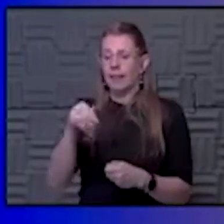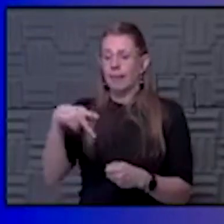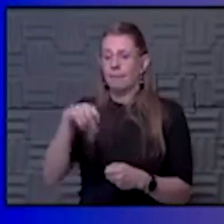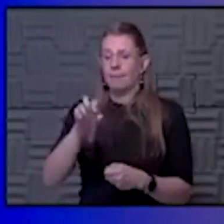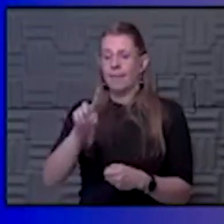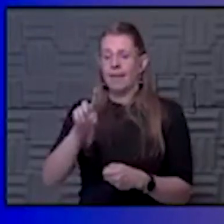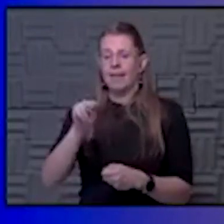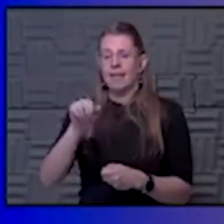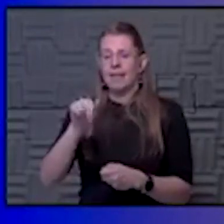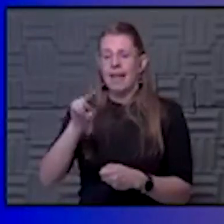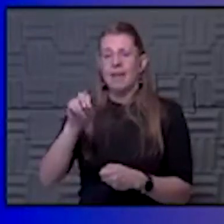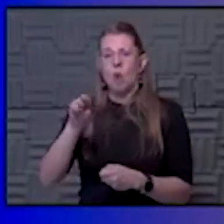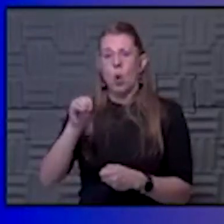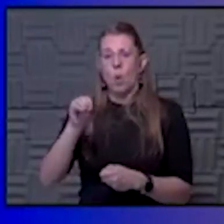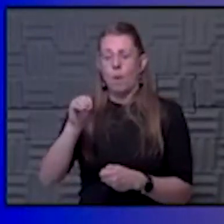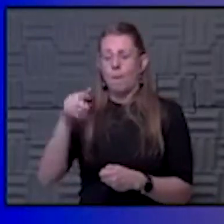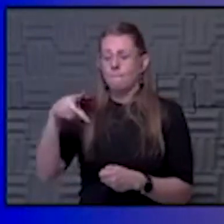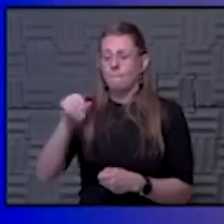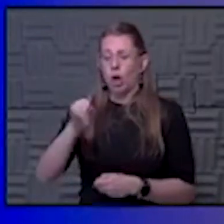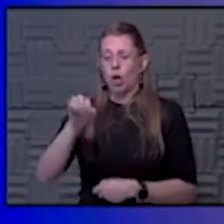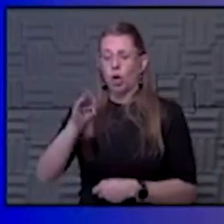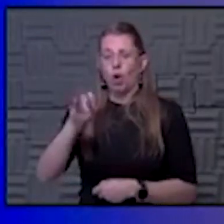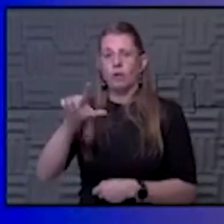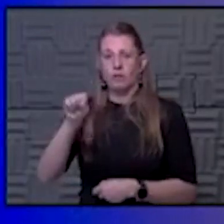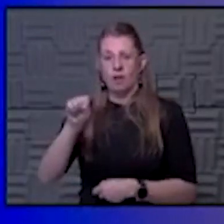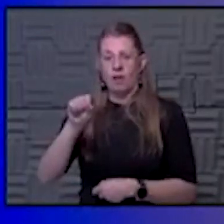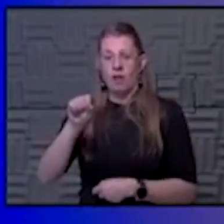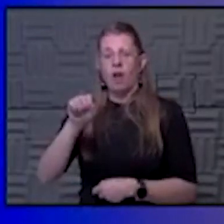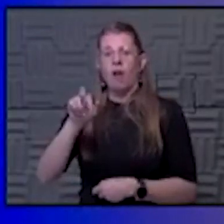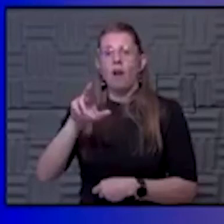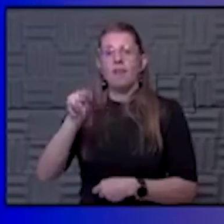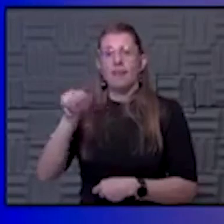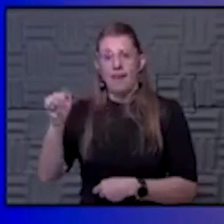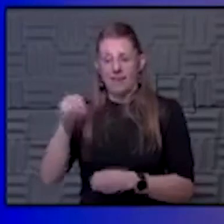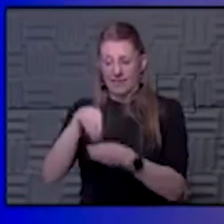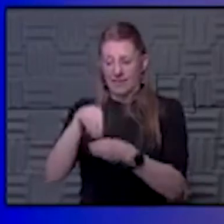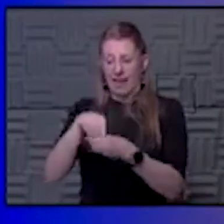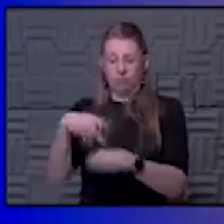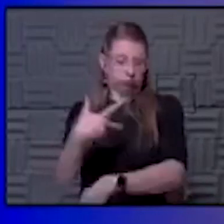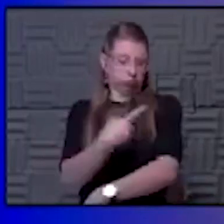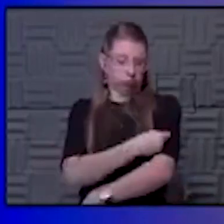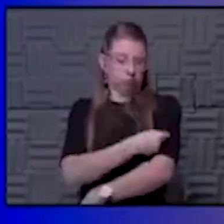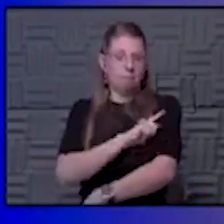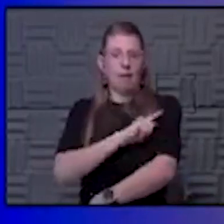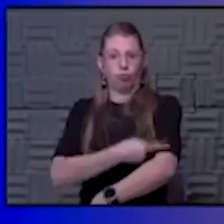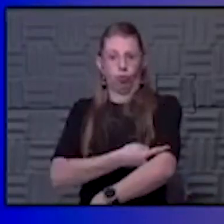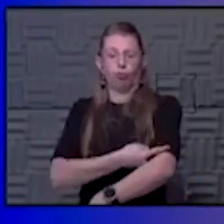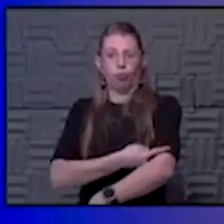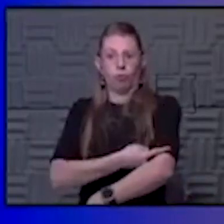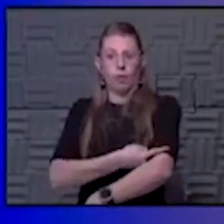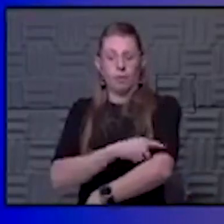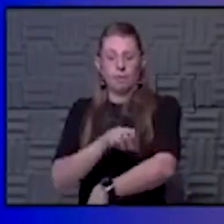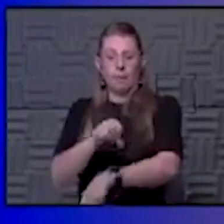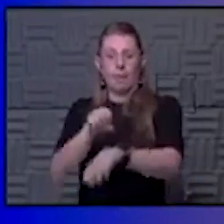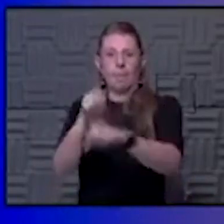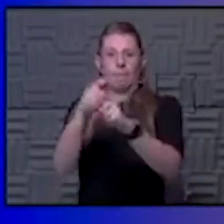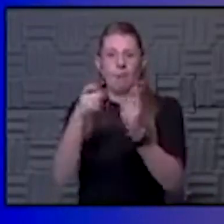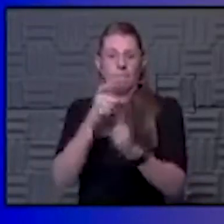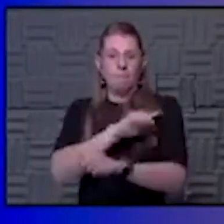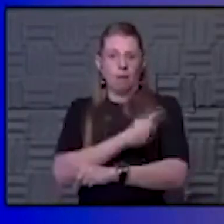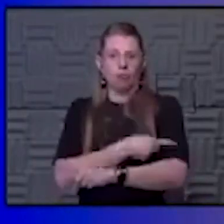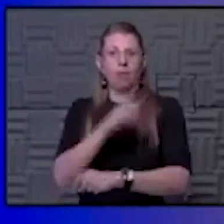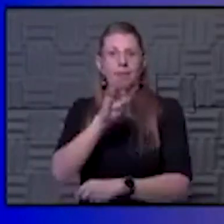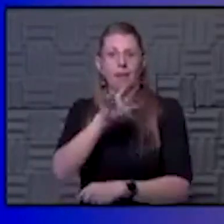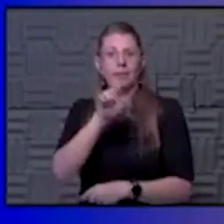the RNA inside, that is what gets injected into your muscle, taken up by your muscle cells and